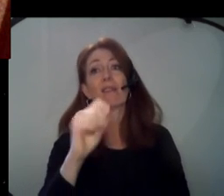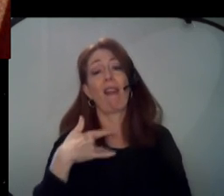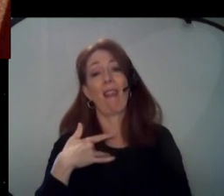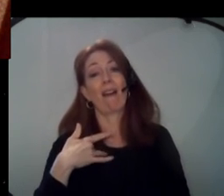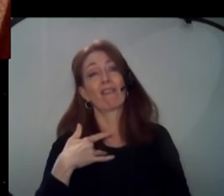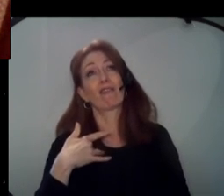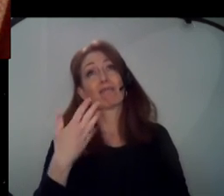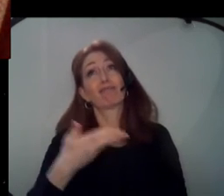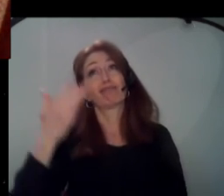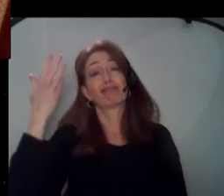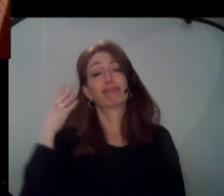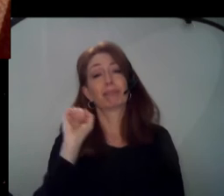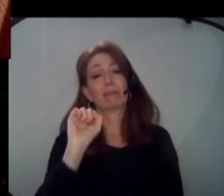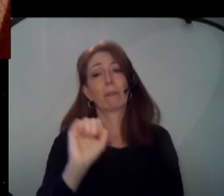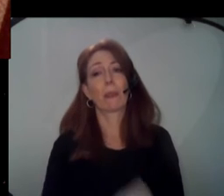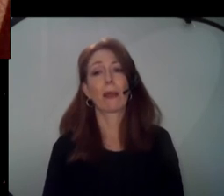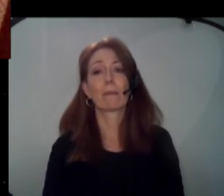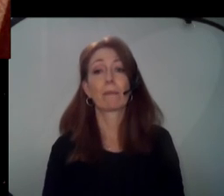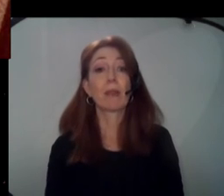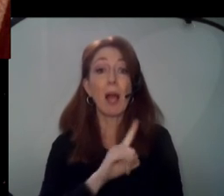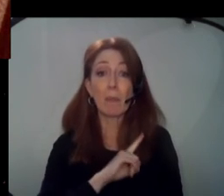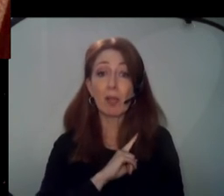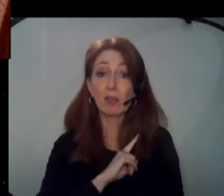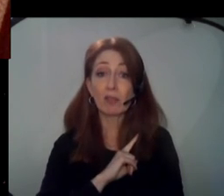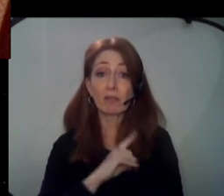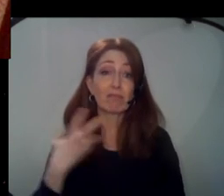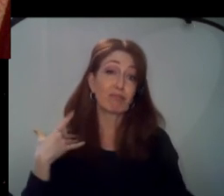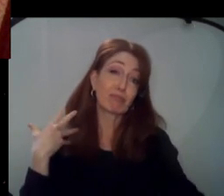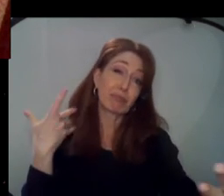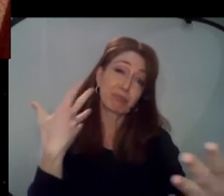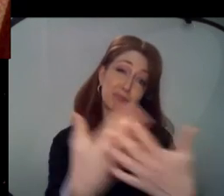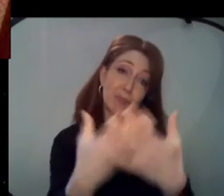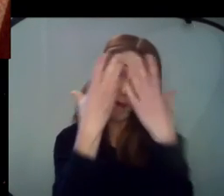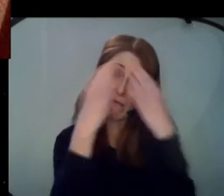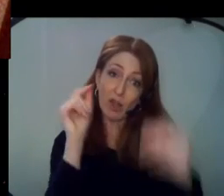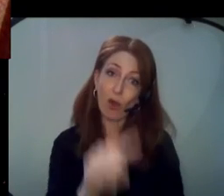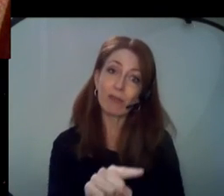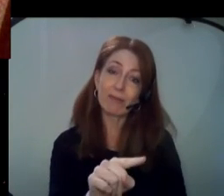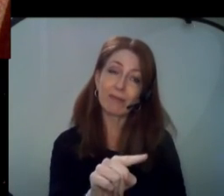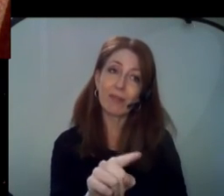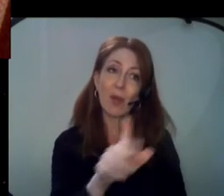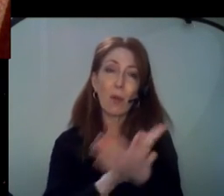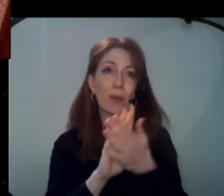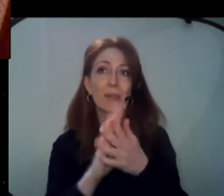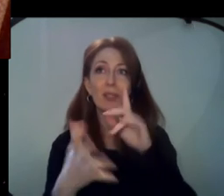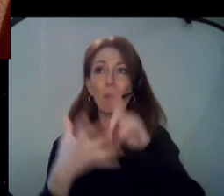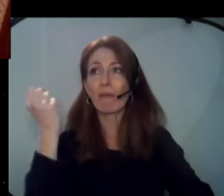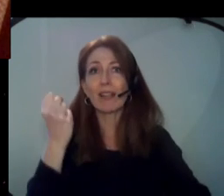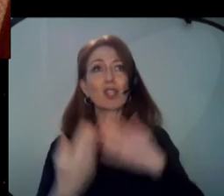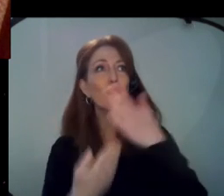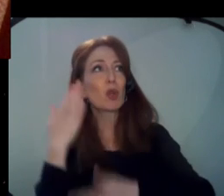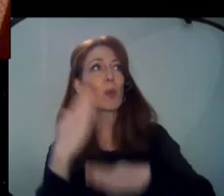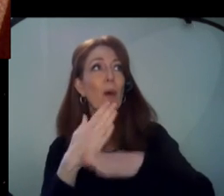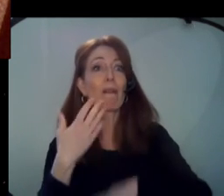most exciting thing, I think, is that because she was forgotten for so long, there is so much more to find out about her. We're finding new works all the time and